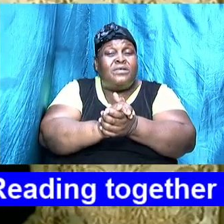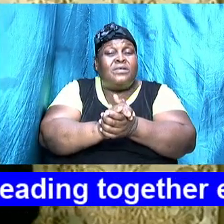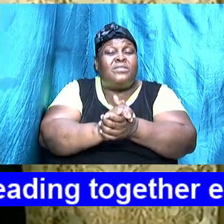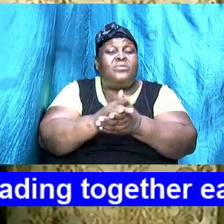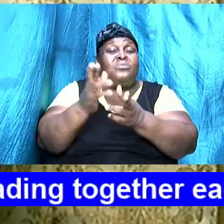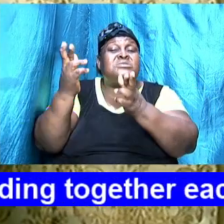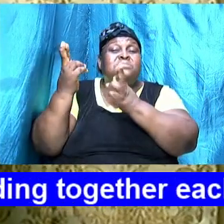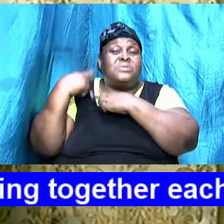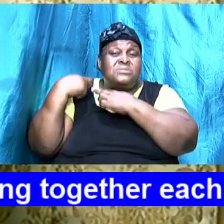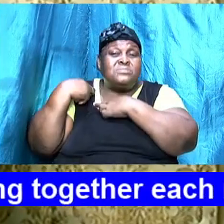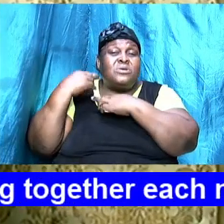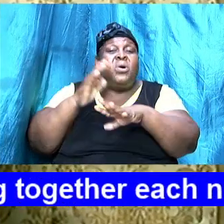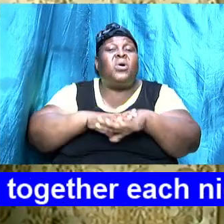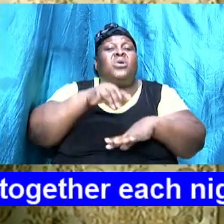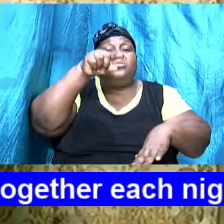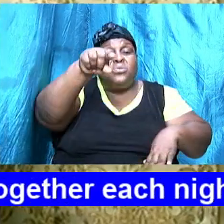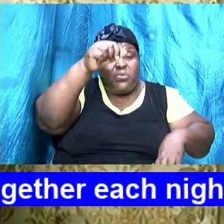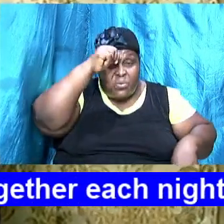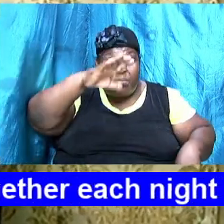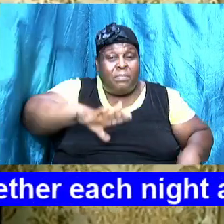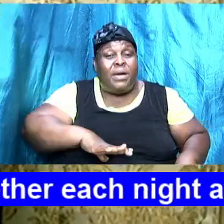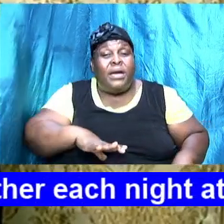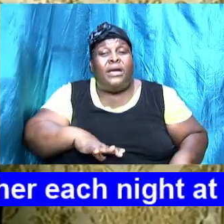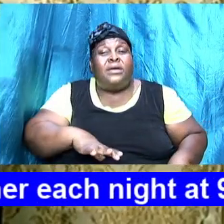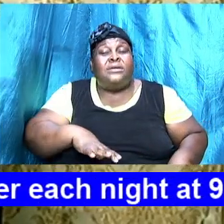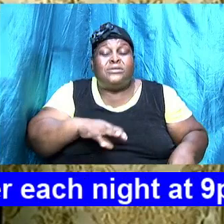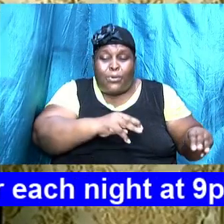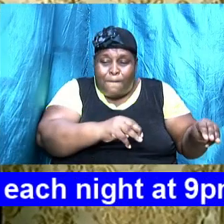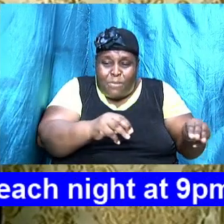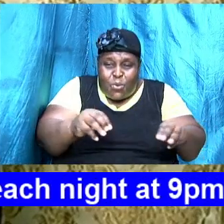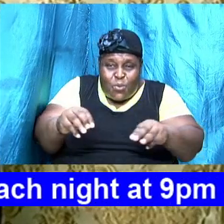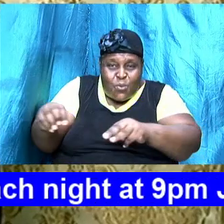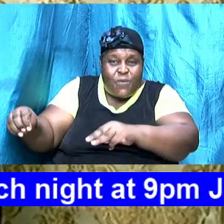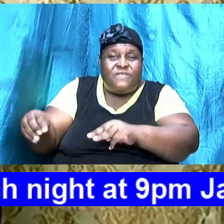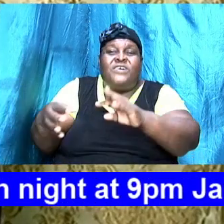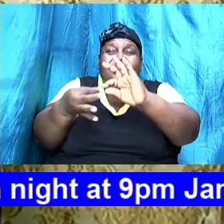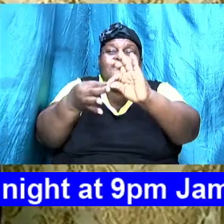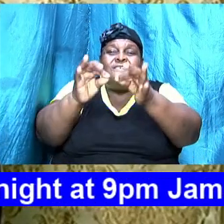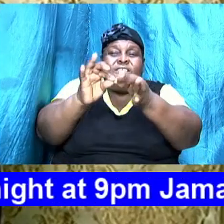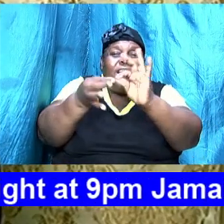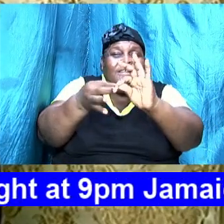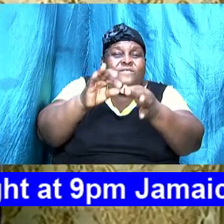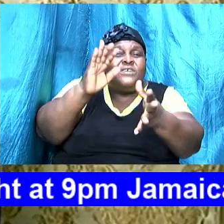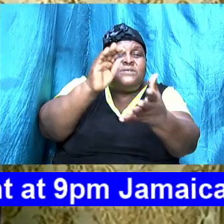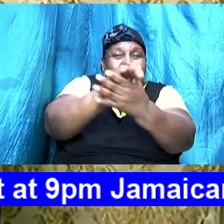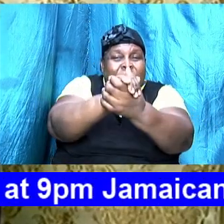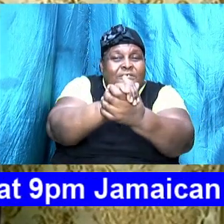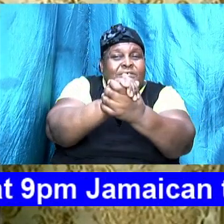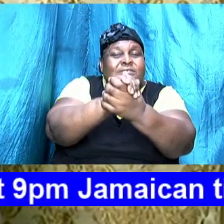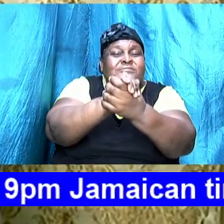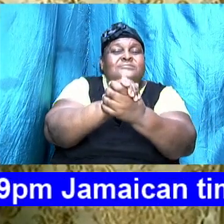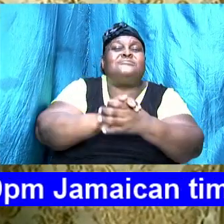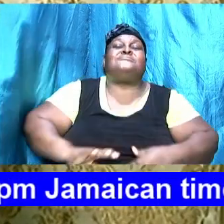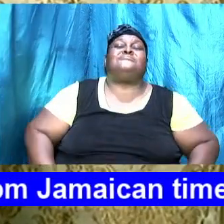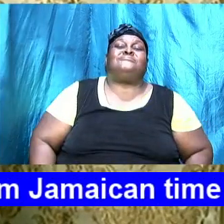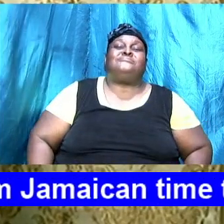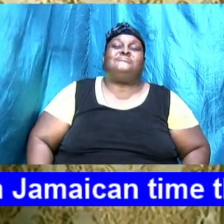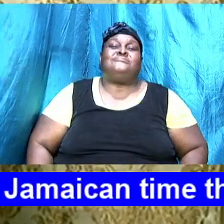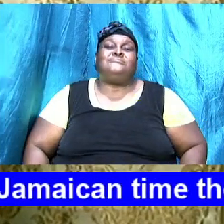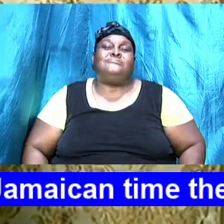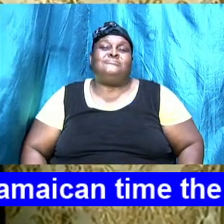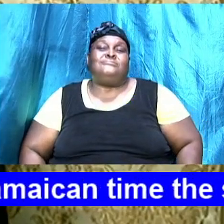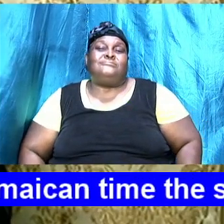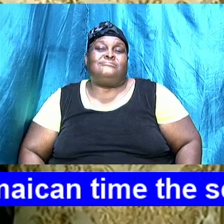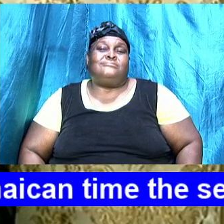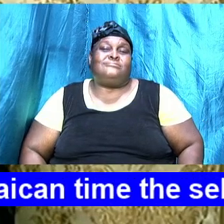you, man, to step out of your shell now, to get up and to find